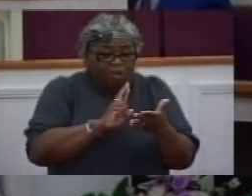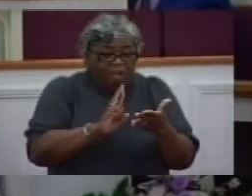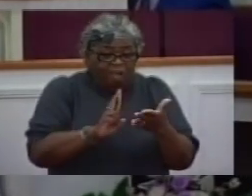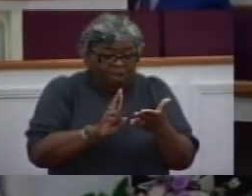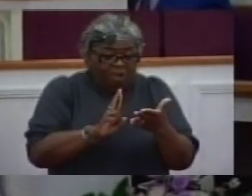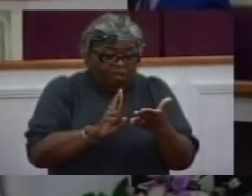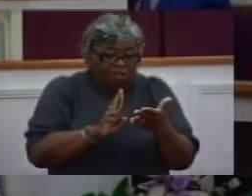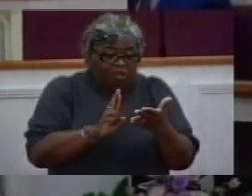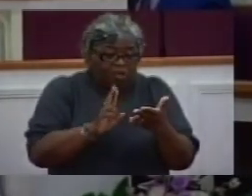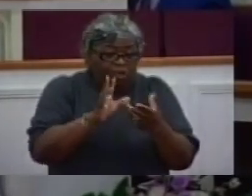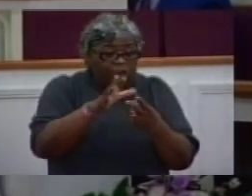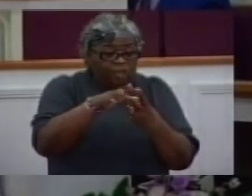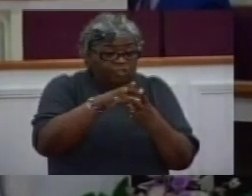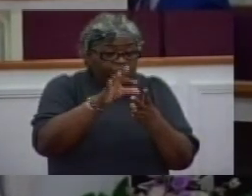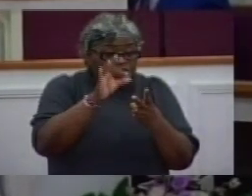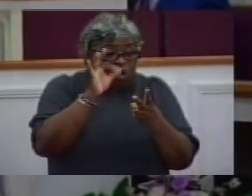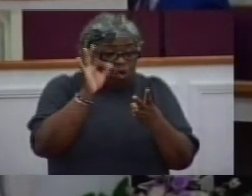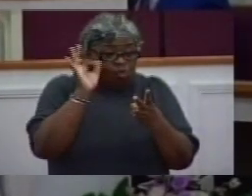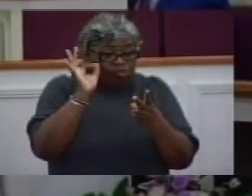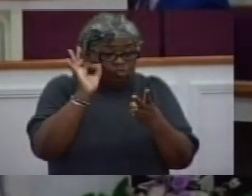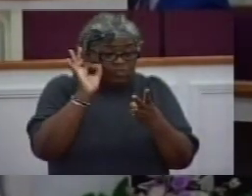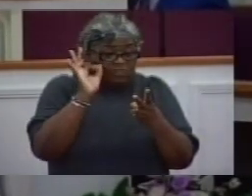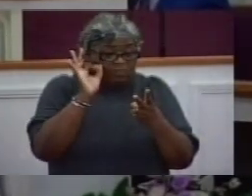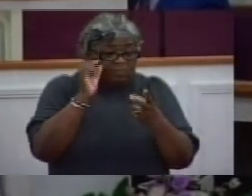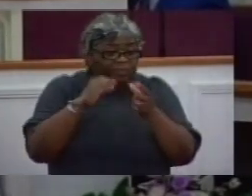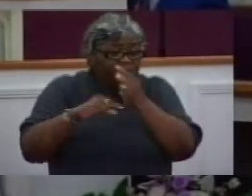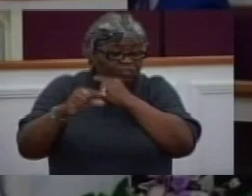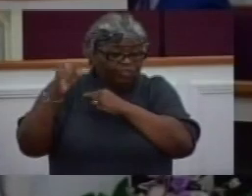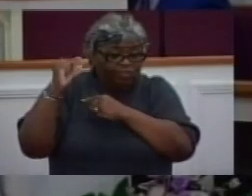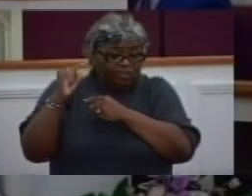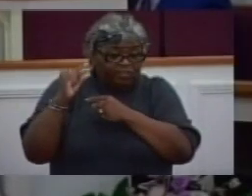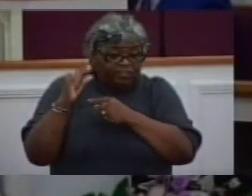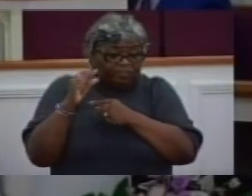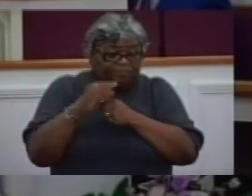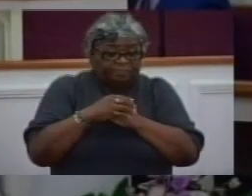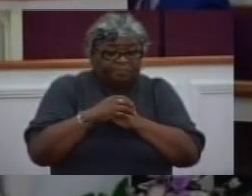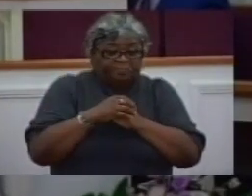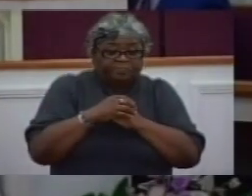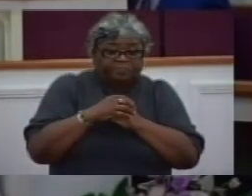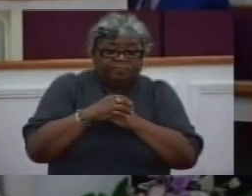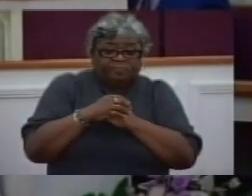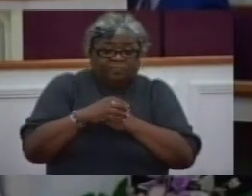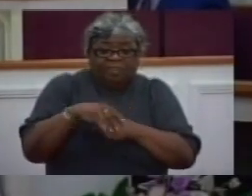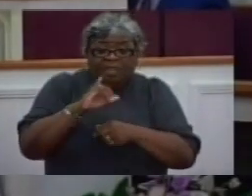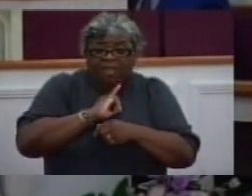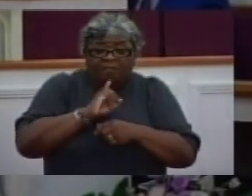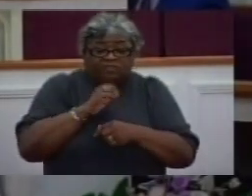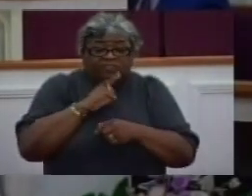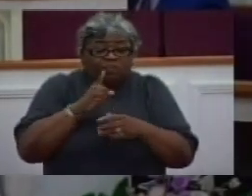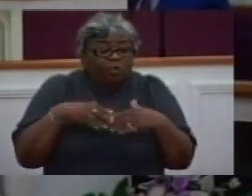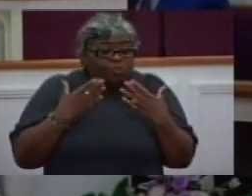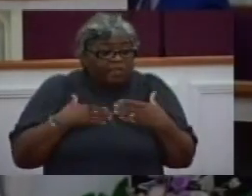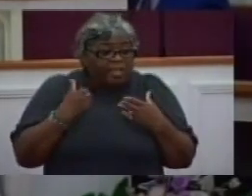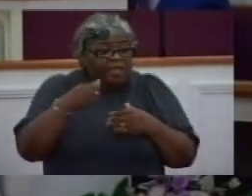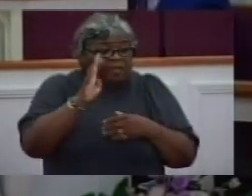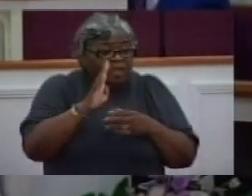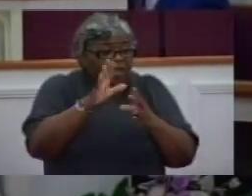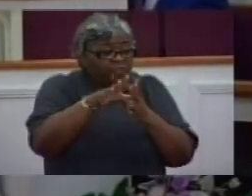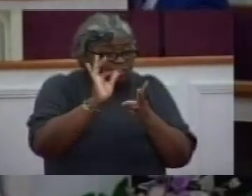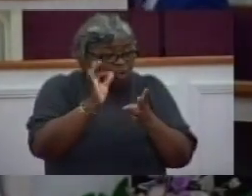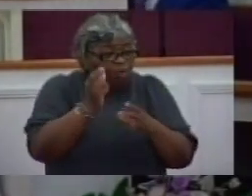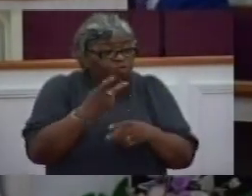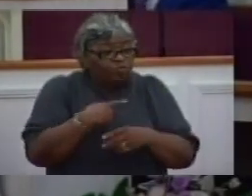a chosen generation. Just lean over to your neighbor and say, I'm just so glad God chose me.